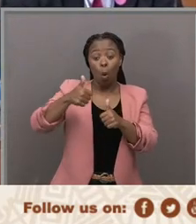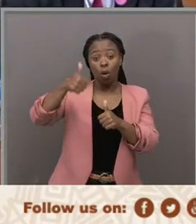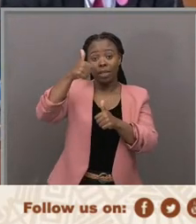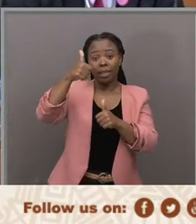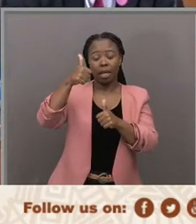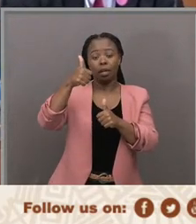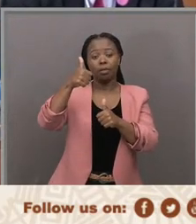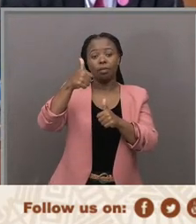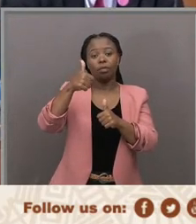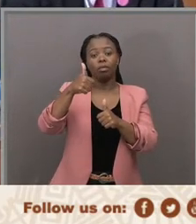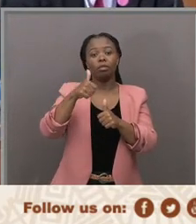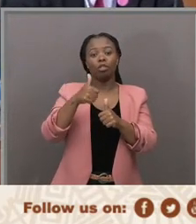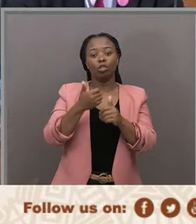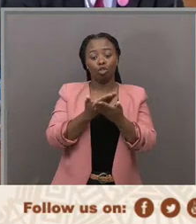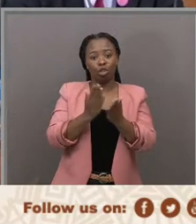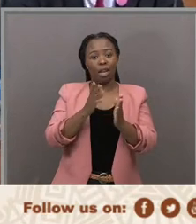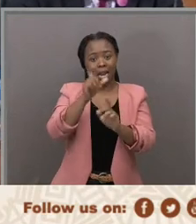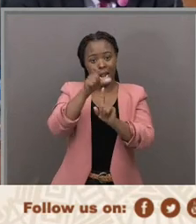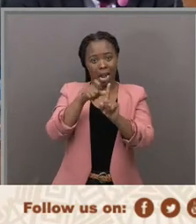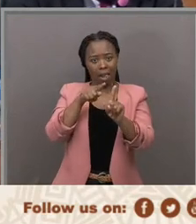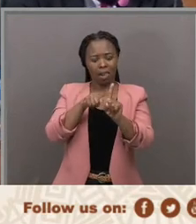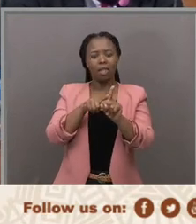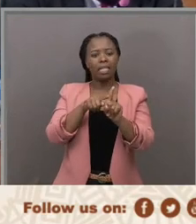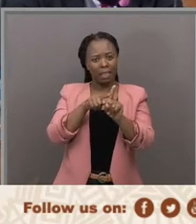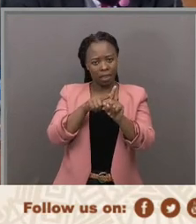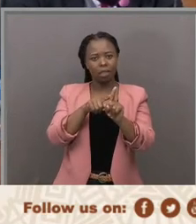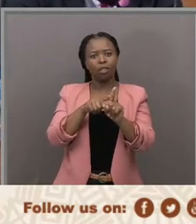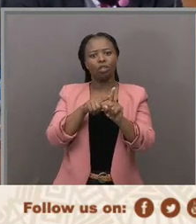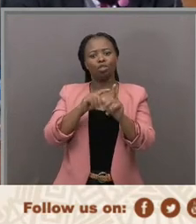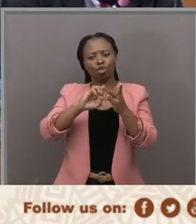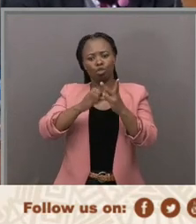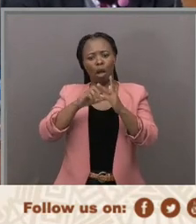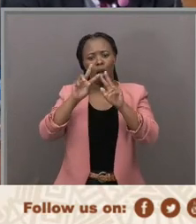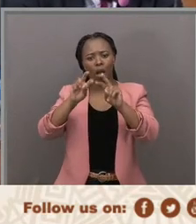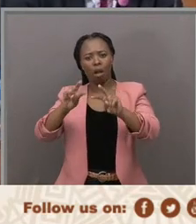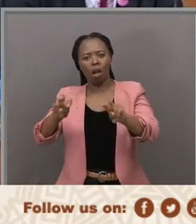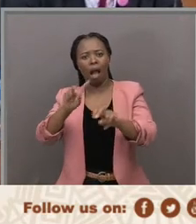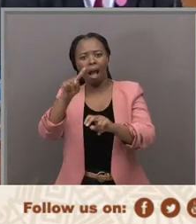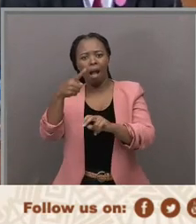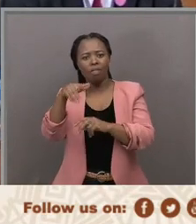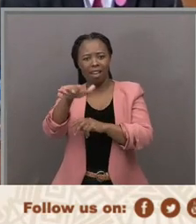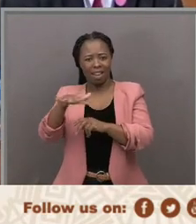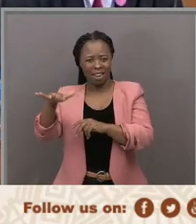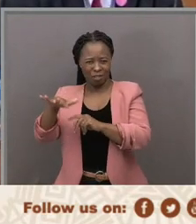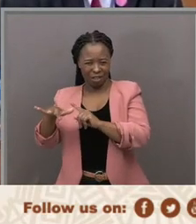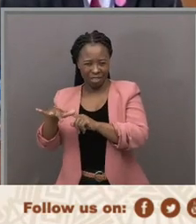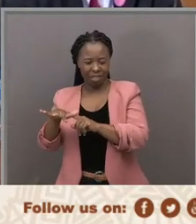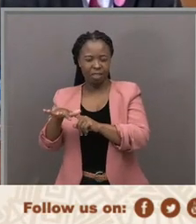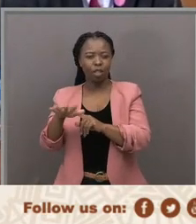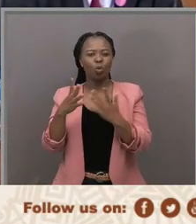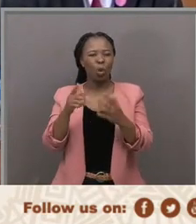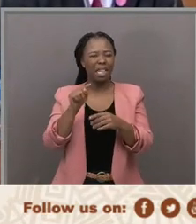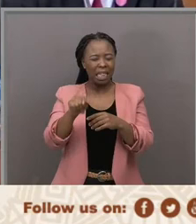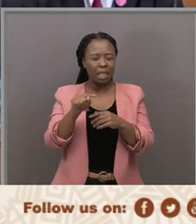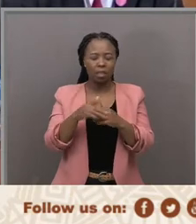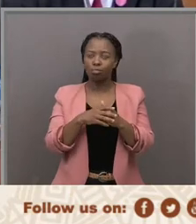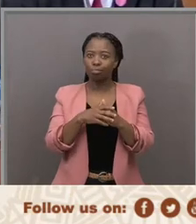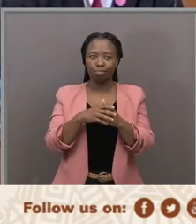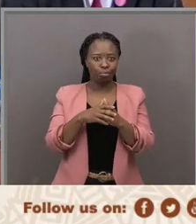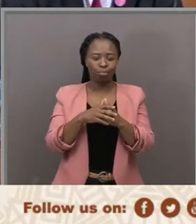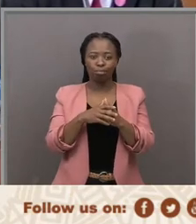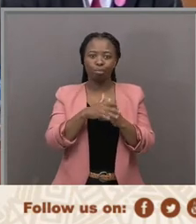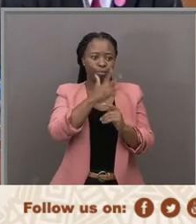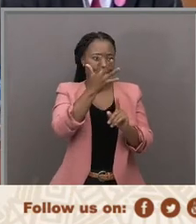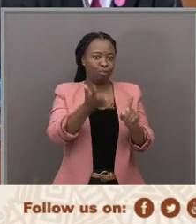Investigation Unit are also continuing to probe other areas. This is one story that undermined all the other things I've